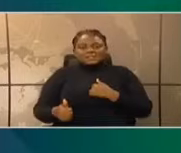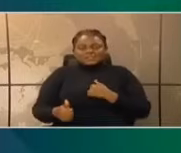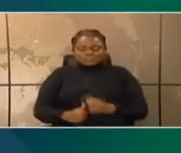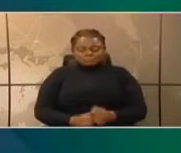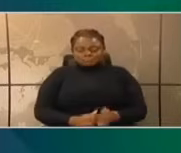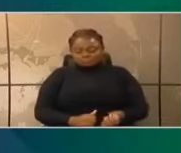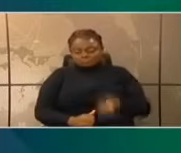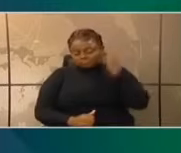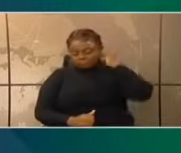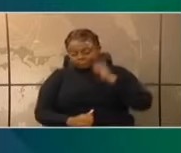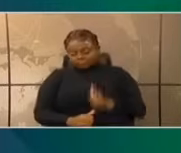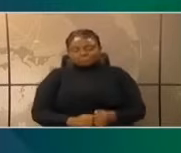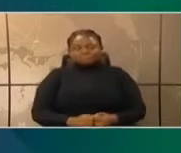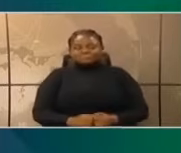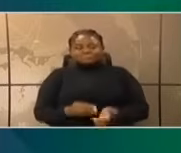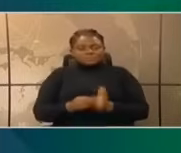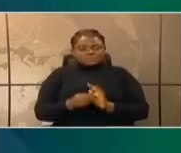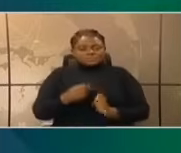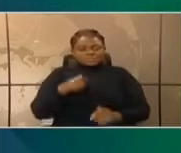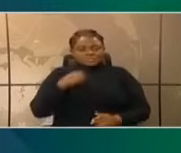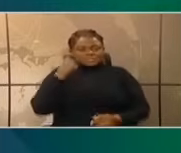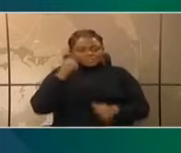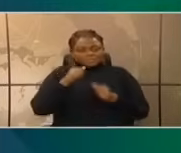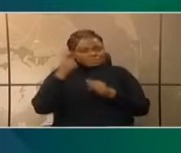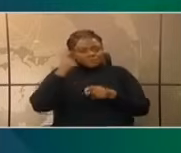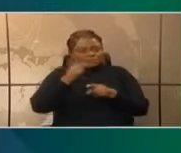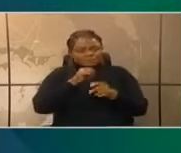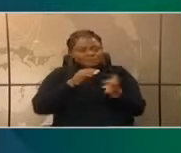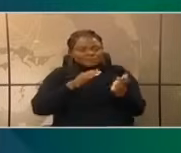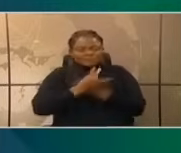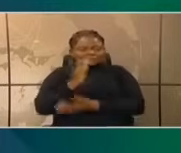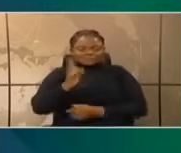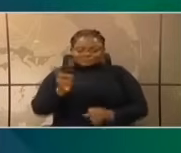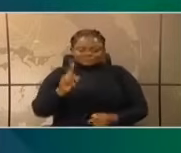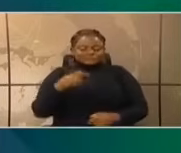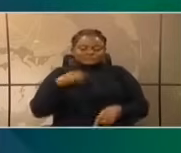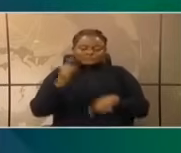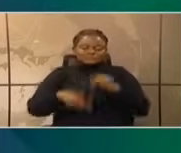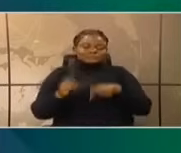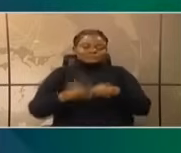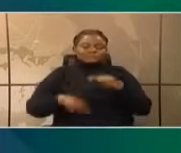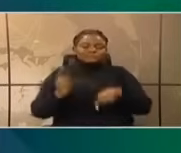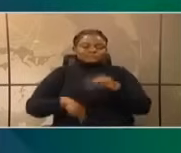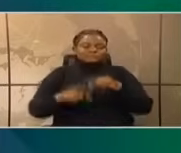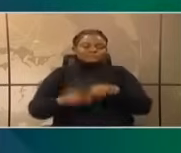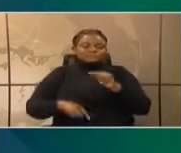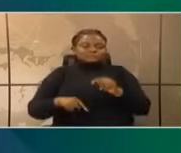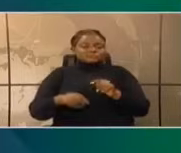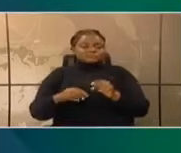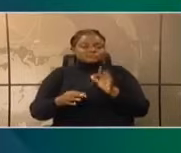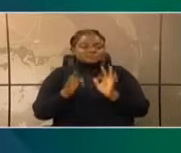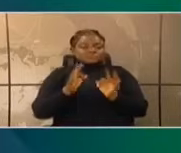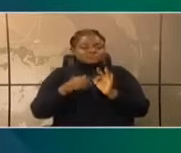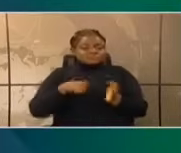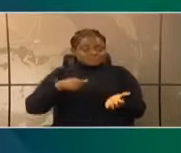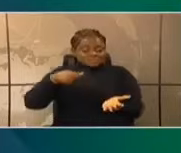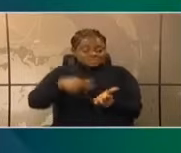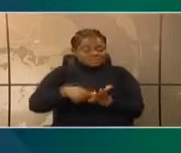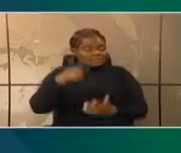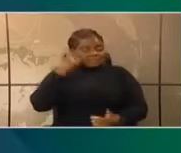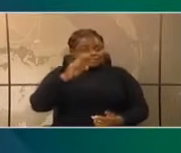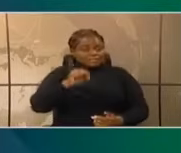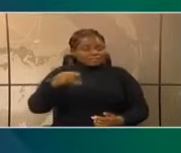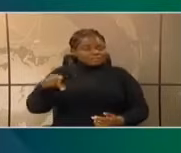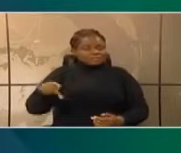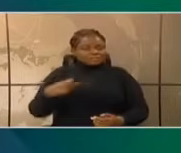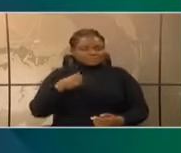yakotreba se me koto aba mpp se mo se ba akono de ano de mompe me me to aba mpp ya me yakotre. It is